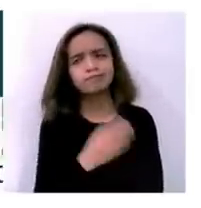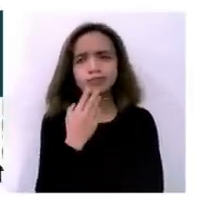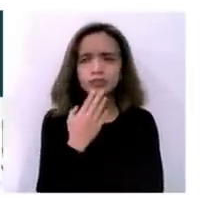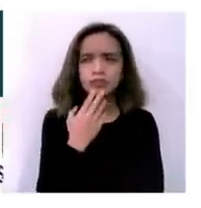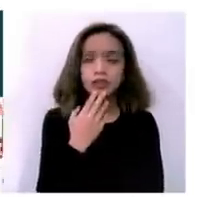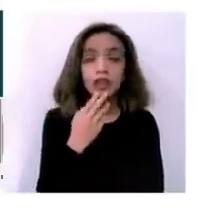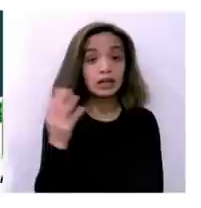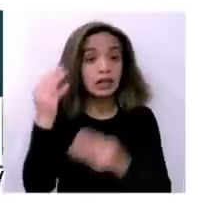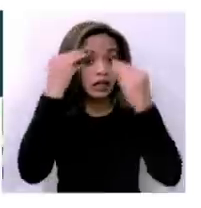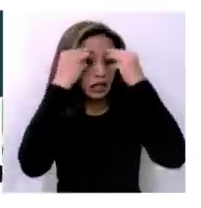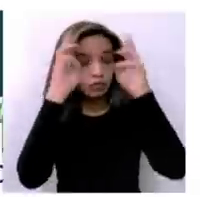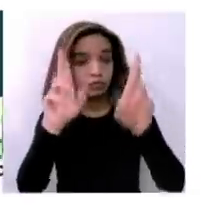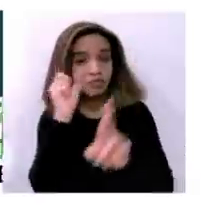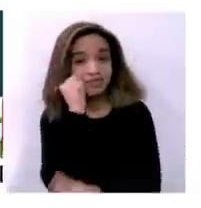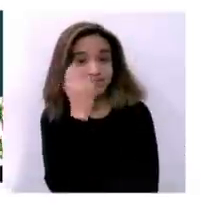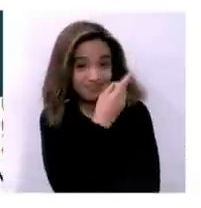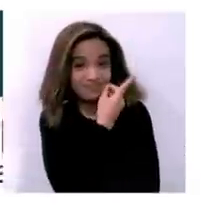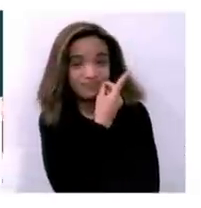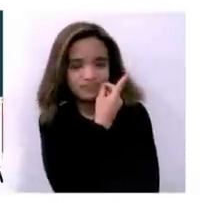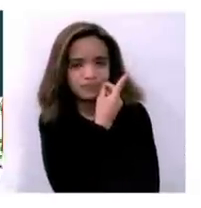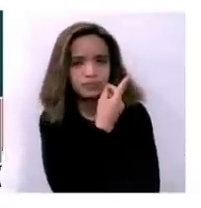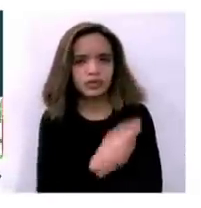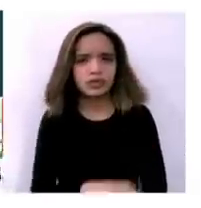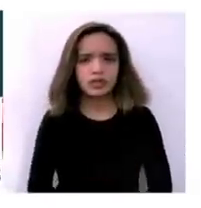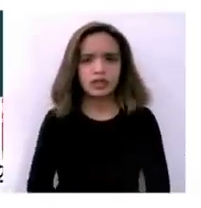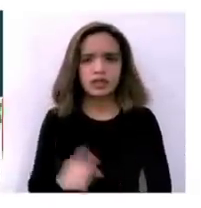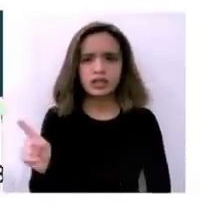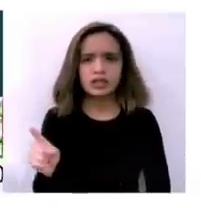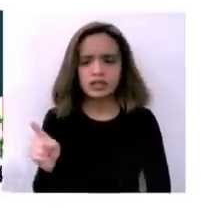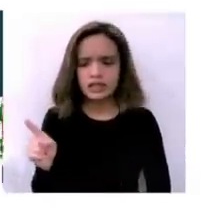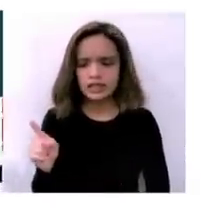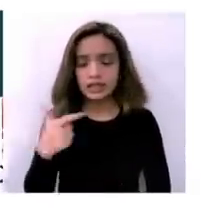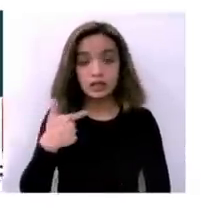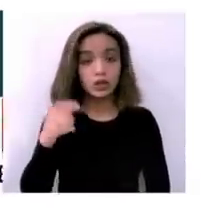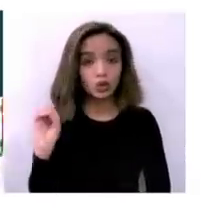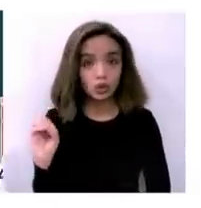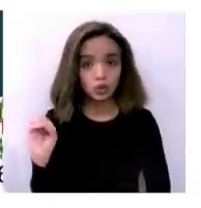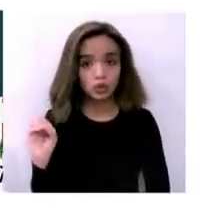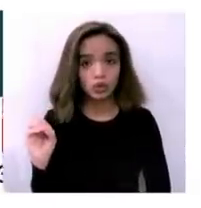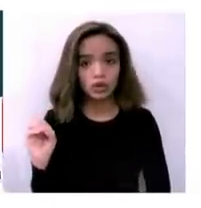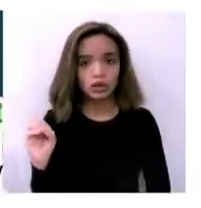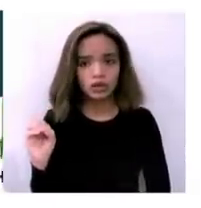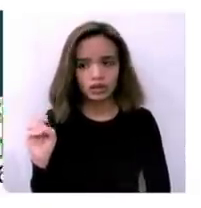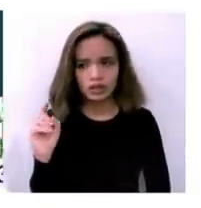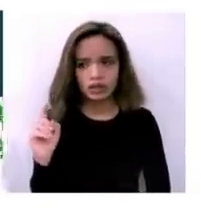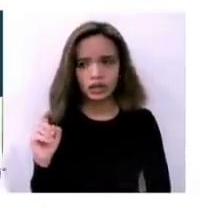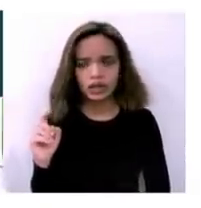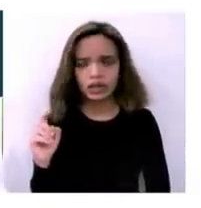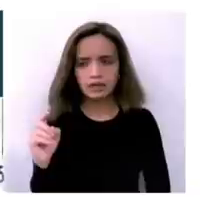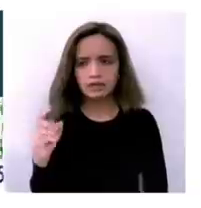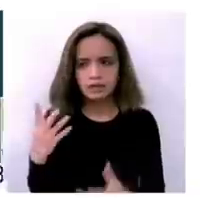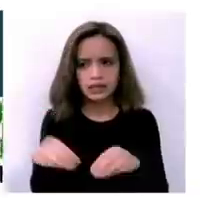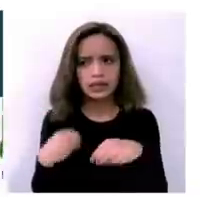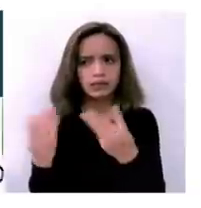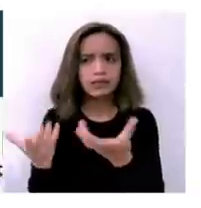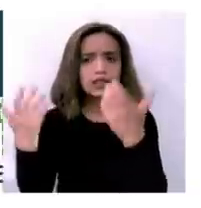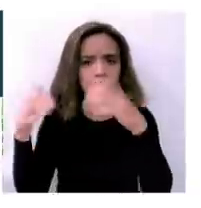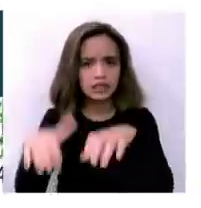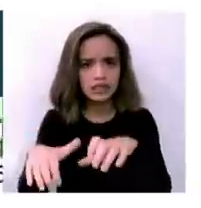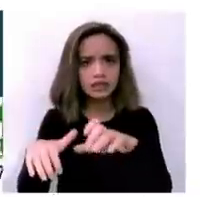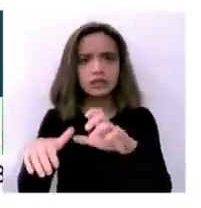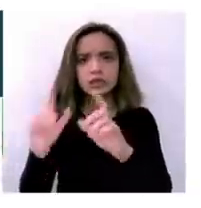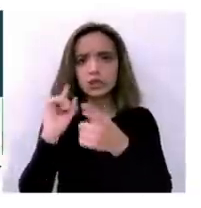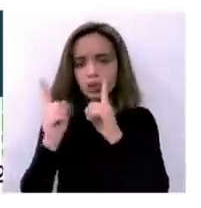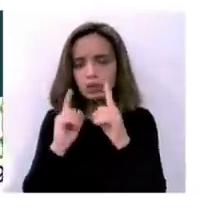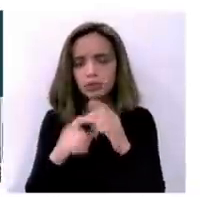Mayor Sara. But si Senator Bongo also was given a chance to also talk to us.